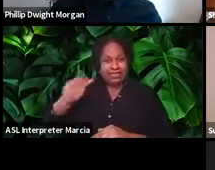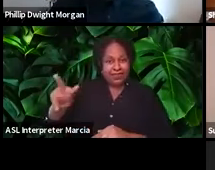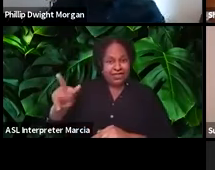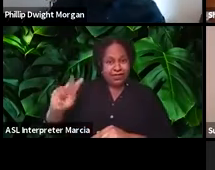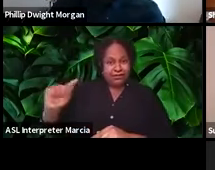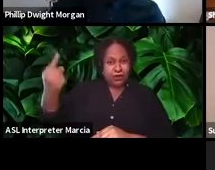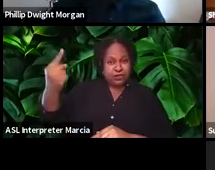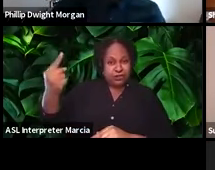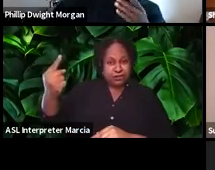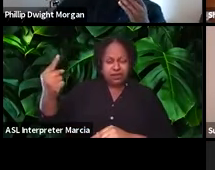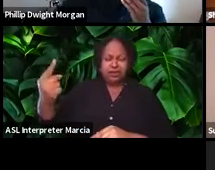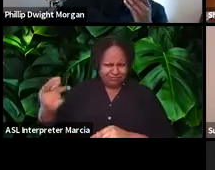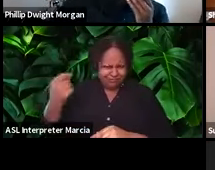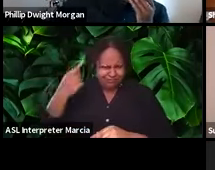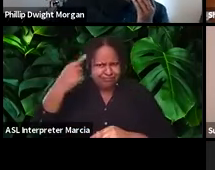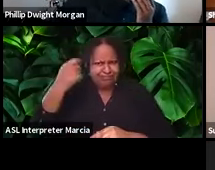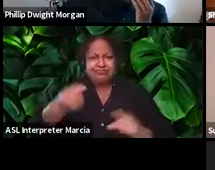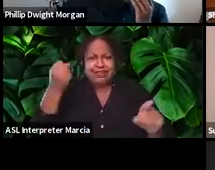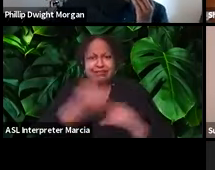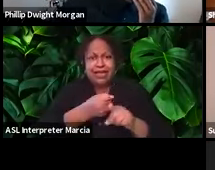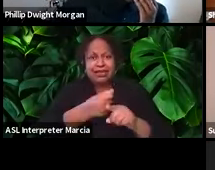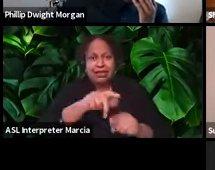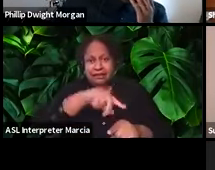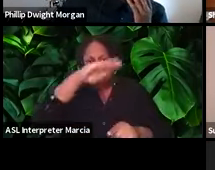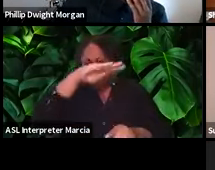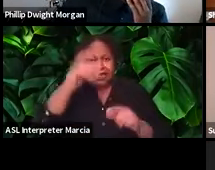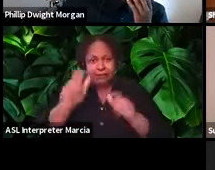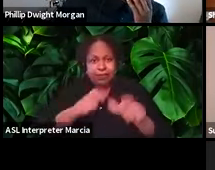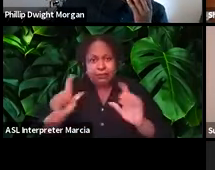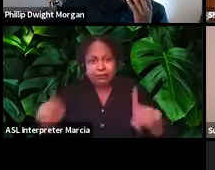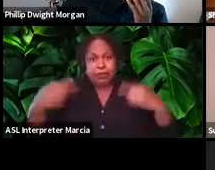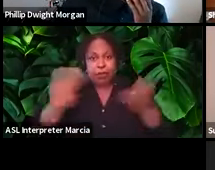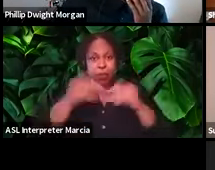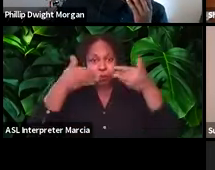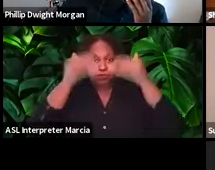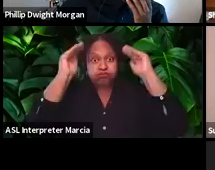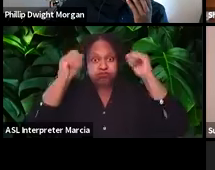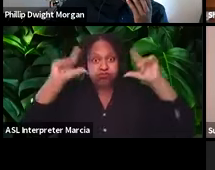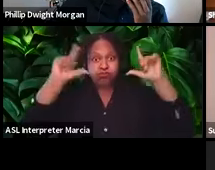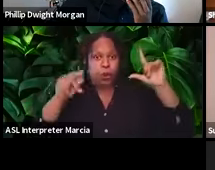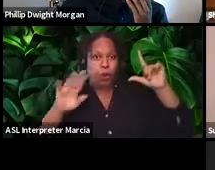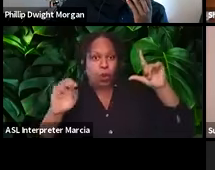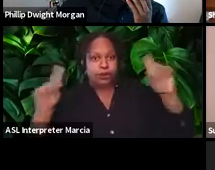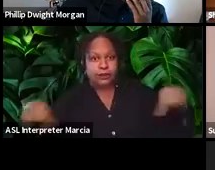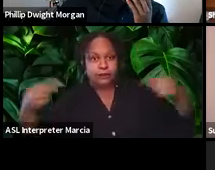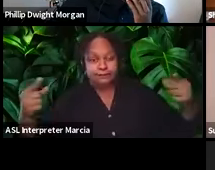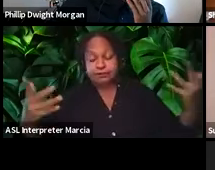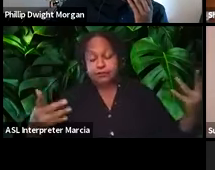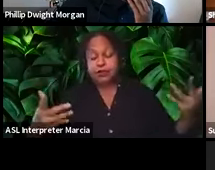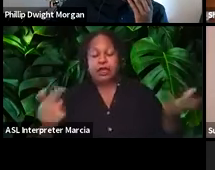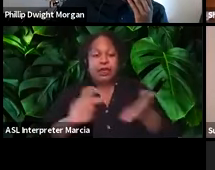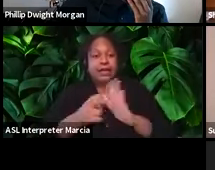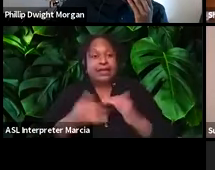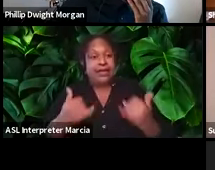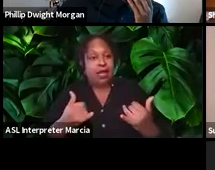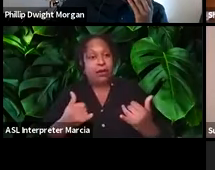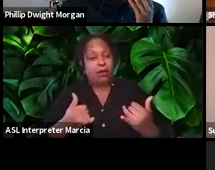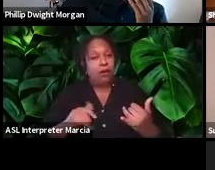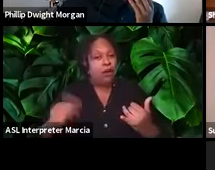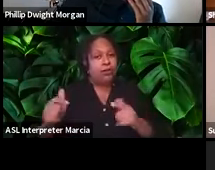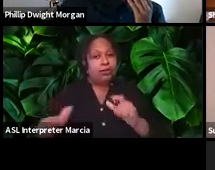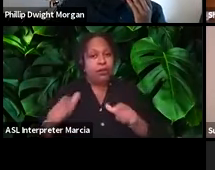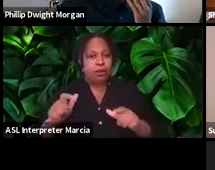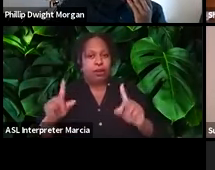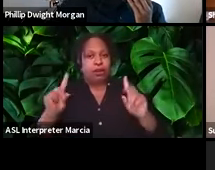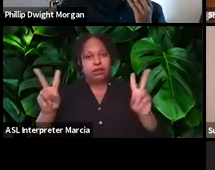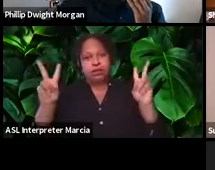what's happening to us. And so we've been woke. The fact that there are other people that are all of a sudden quote unquote